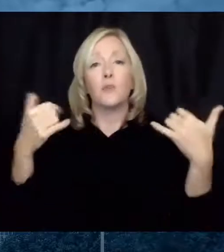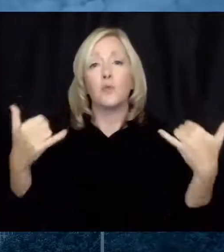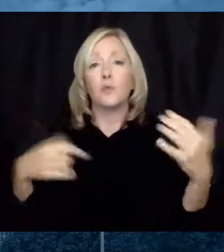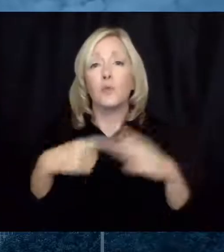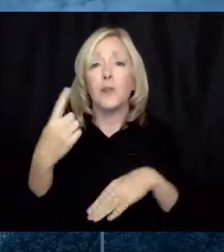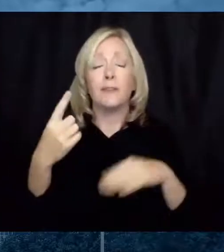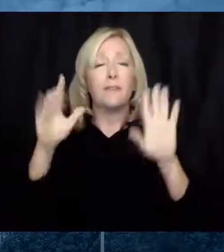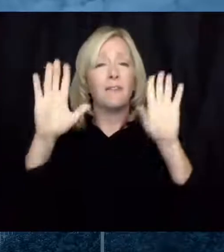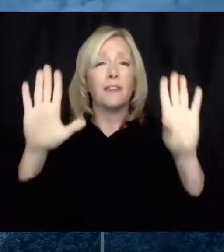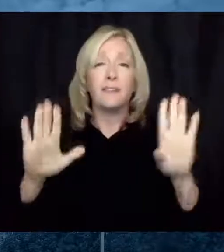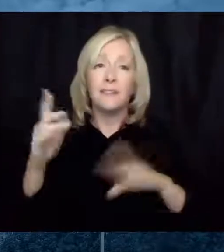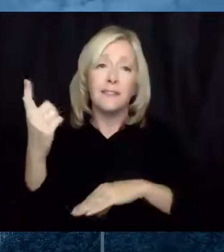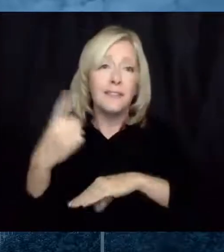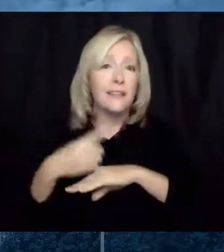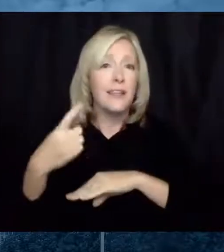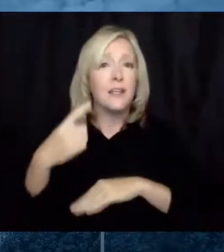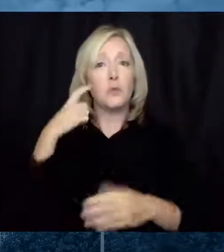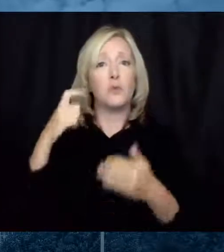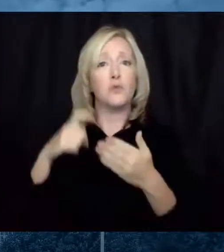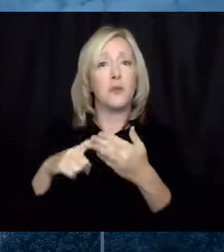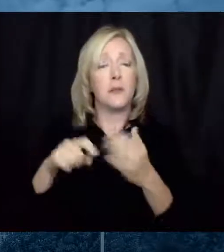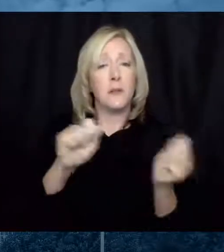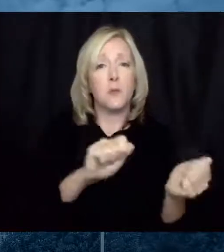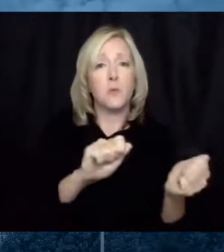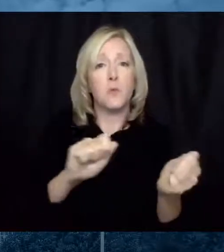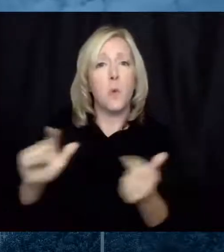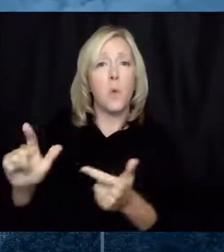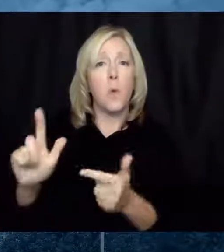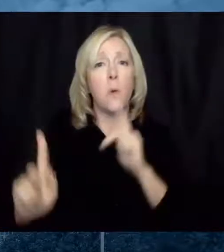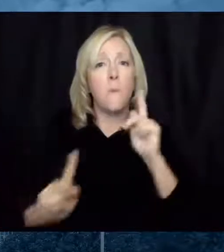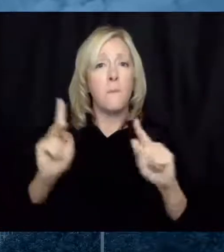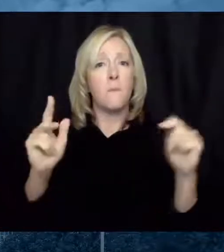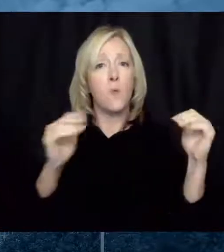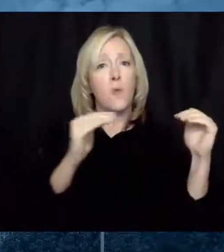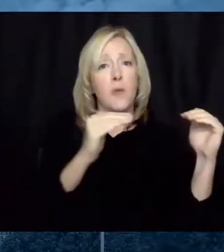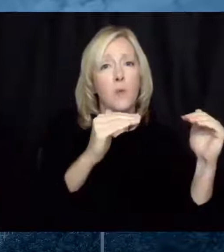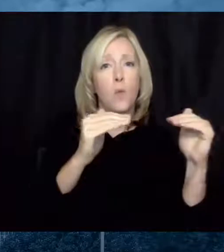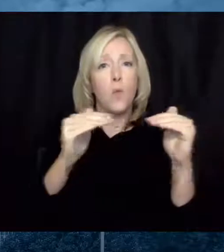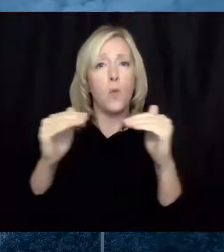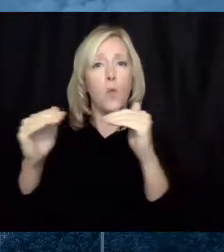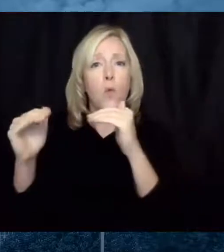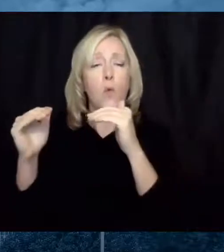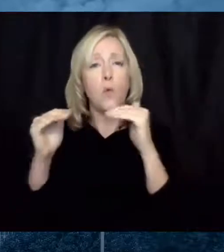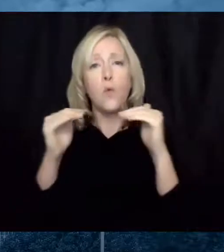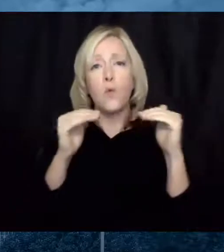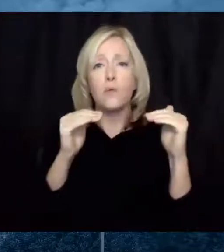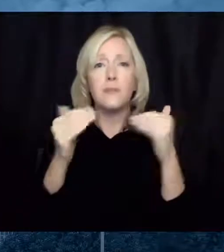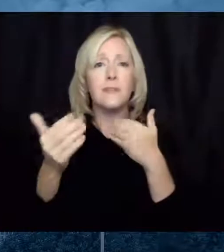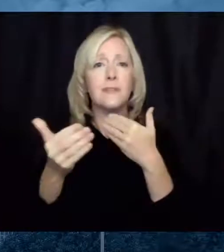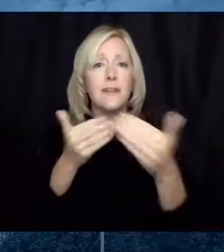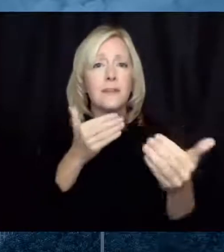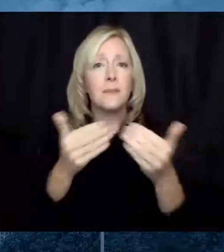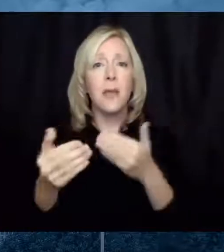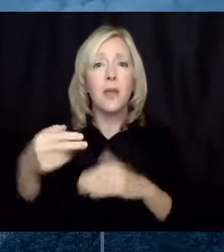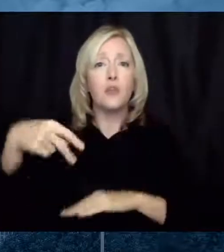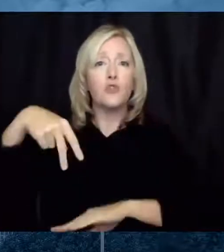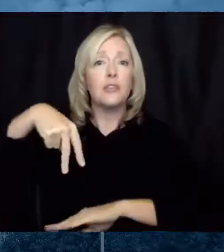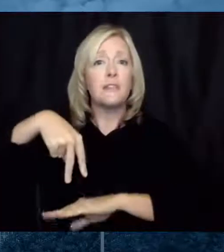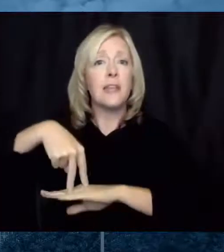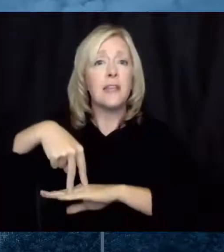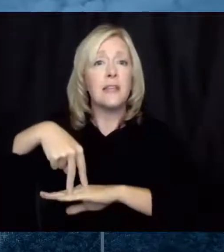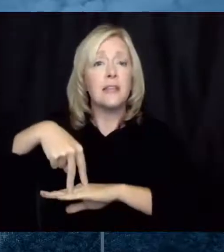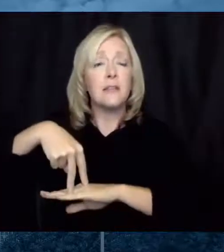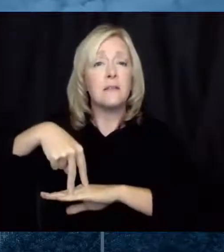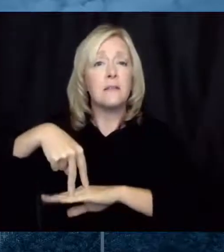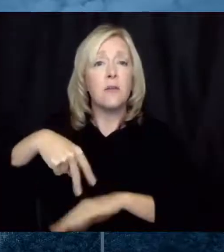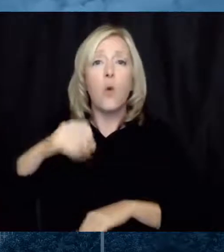every single human being, whether they are standing on their own 2 feet or strolling around